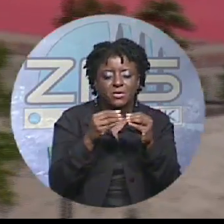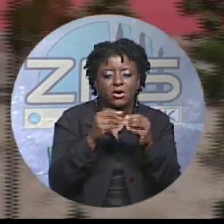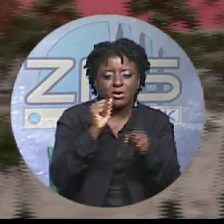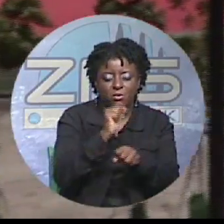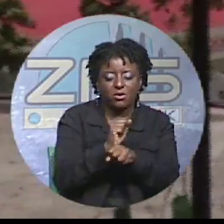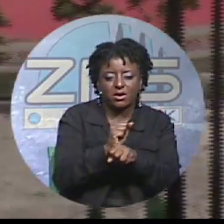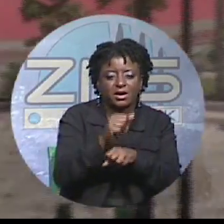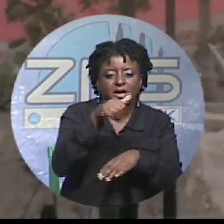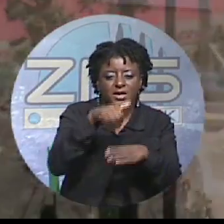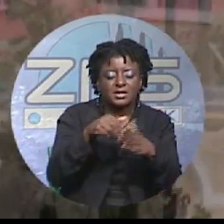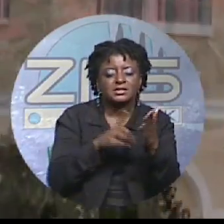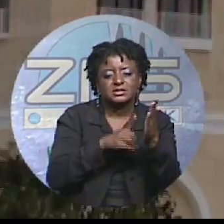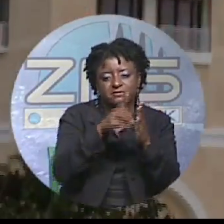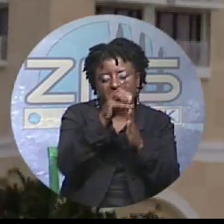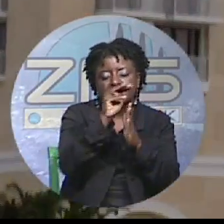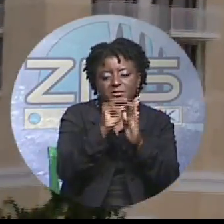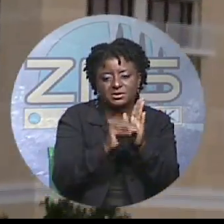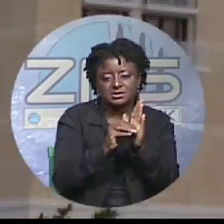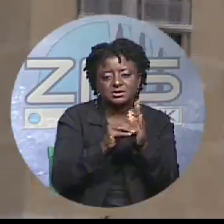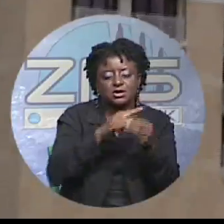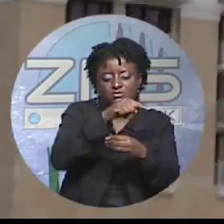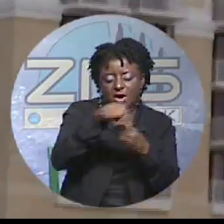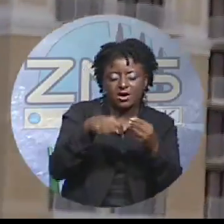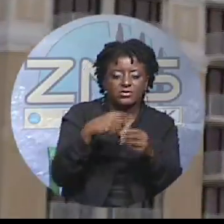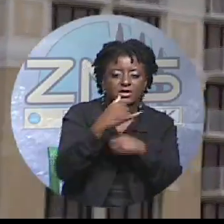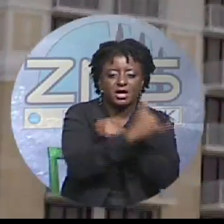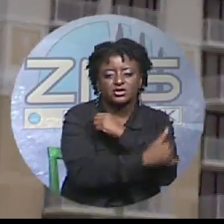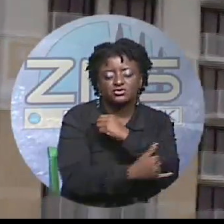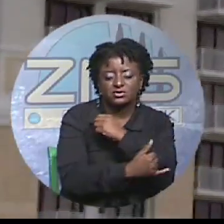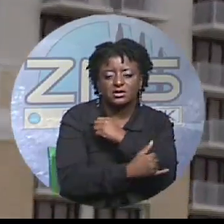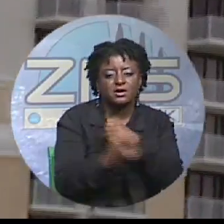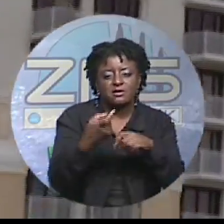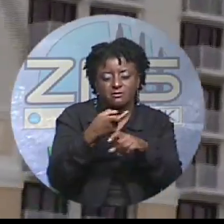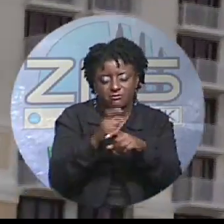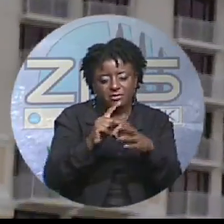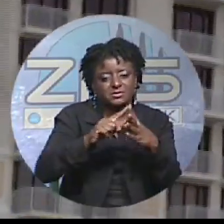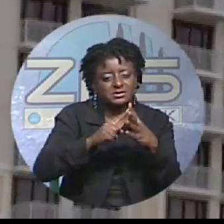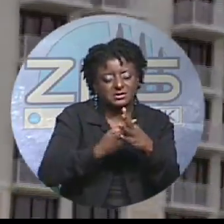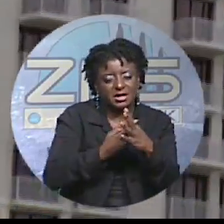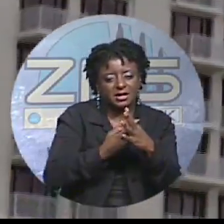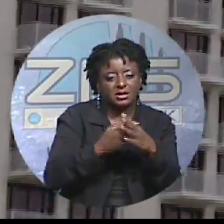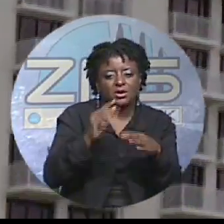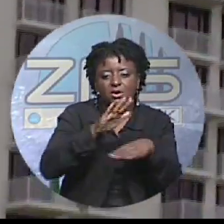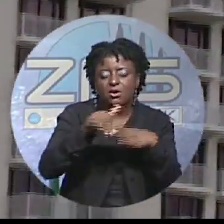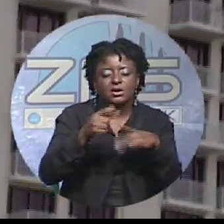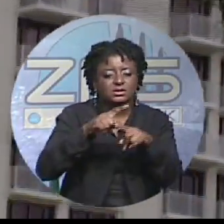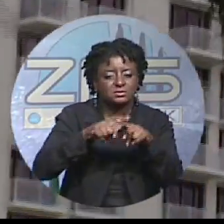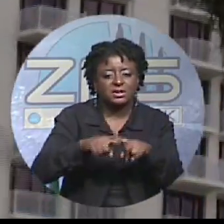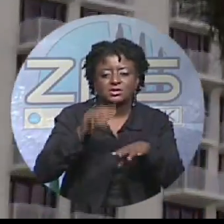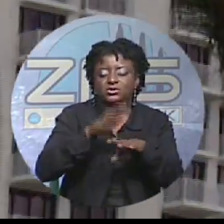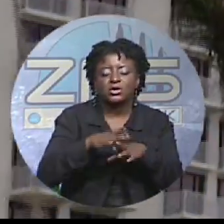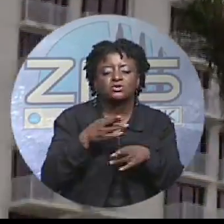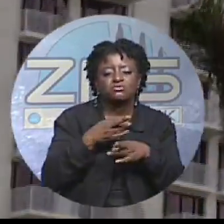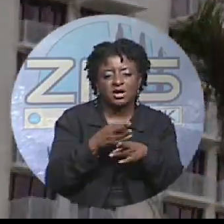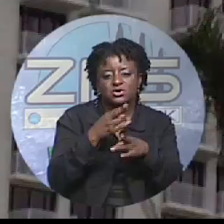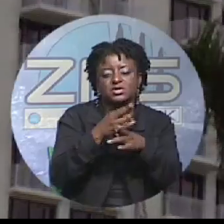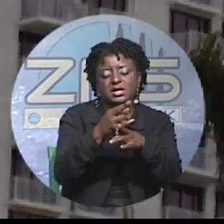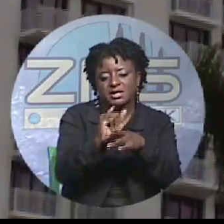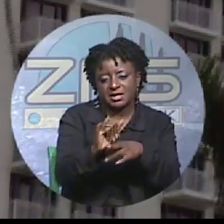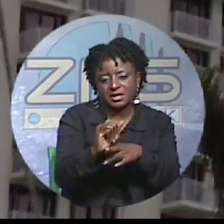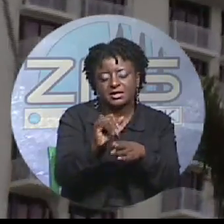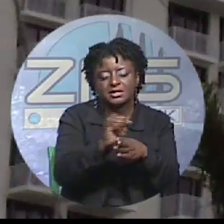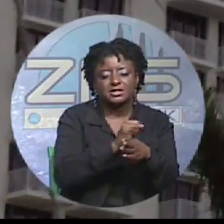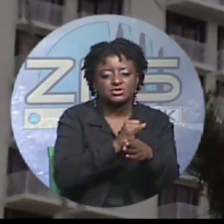the country from the very beginning. But he says it all boils down to regulating the industry. That's what